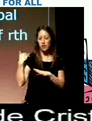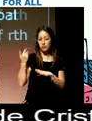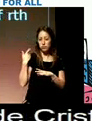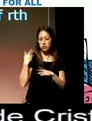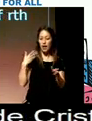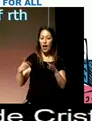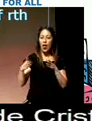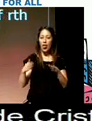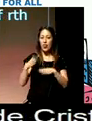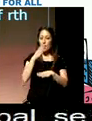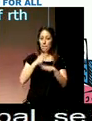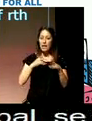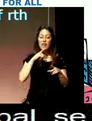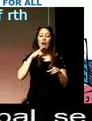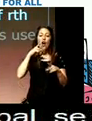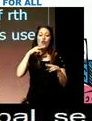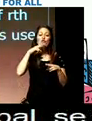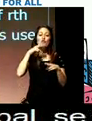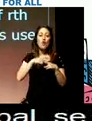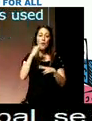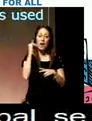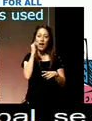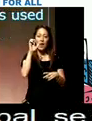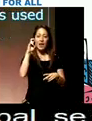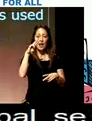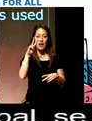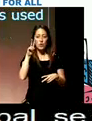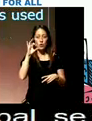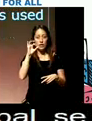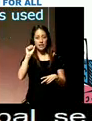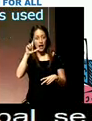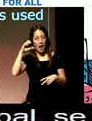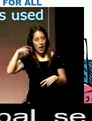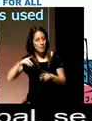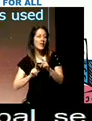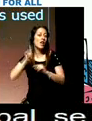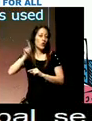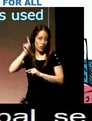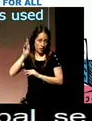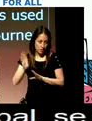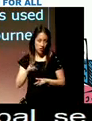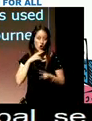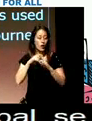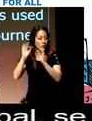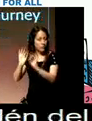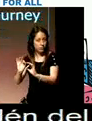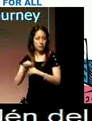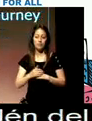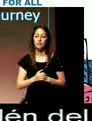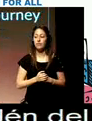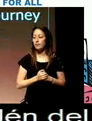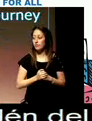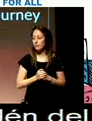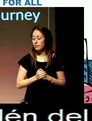gather in Viborg before they started their journey mainly to Santiago de Compostela.